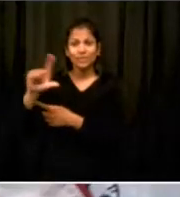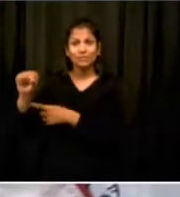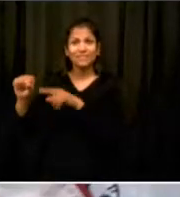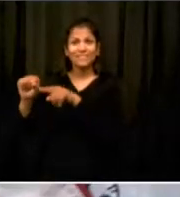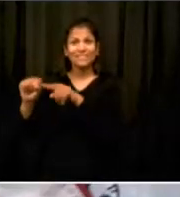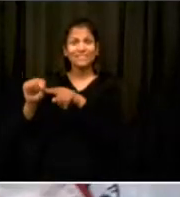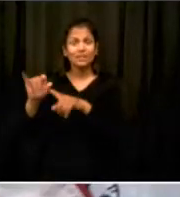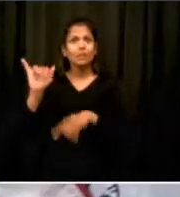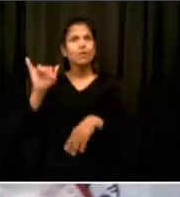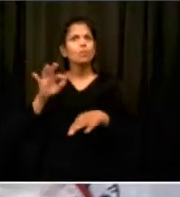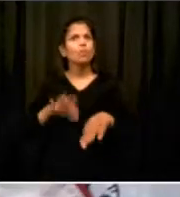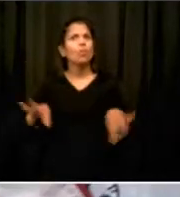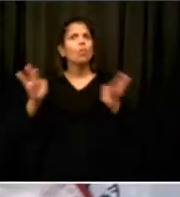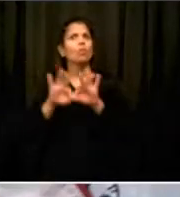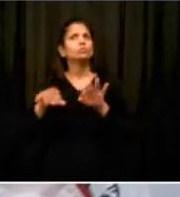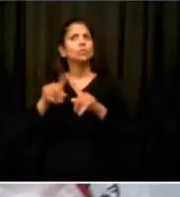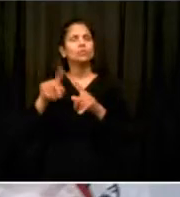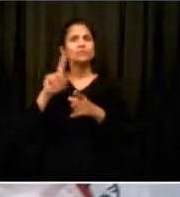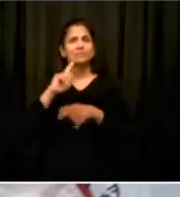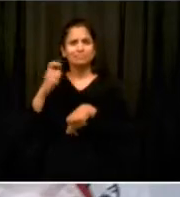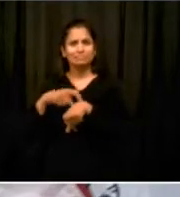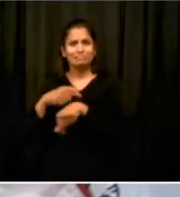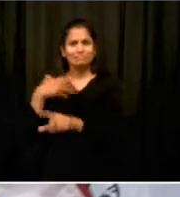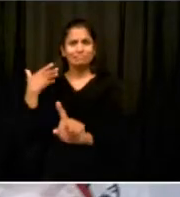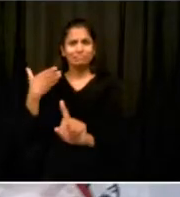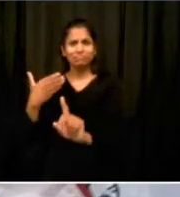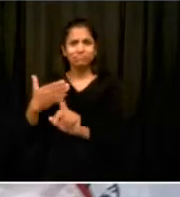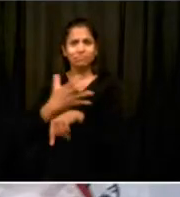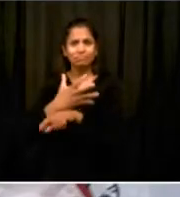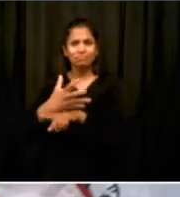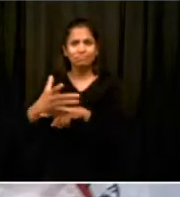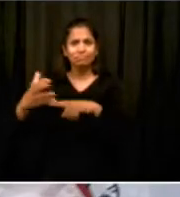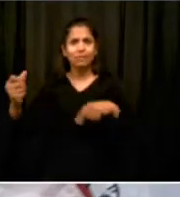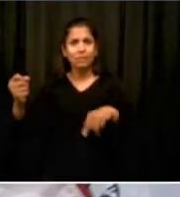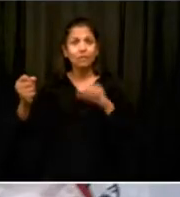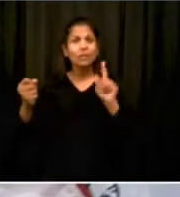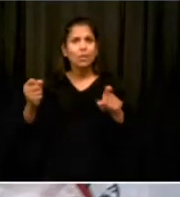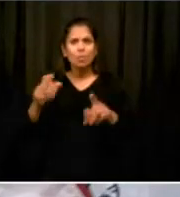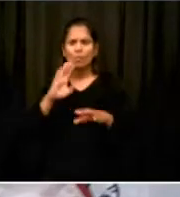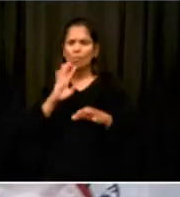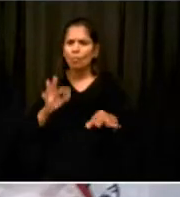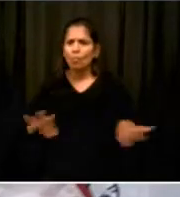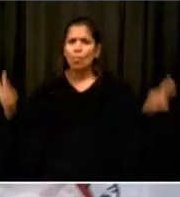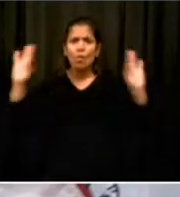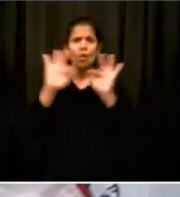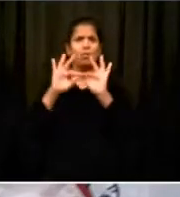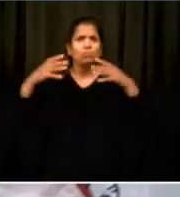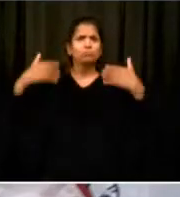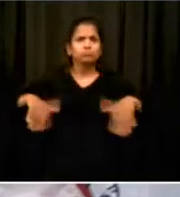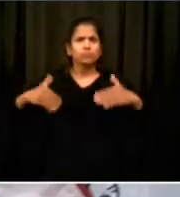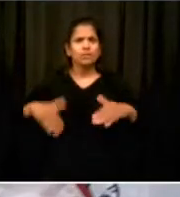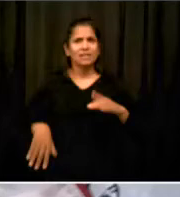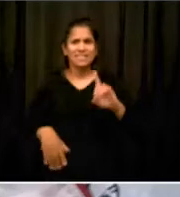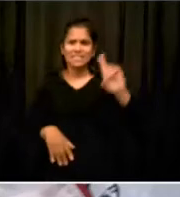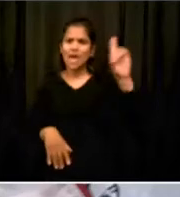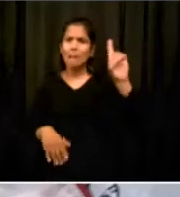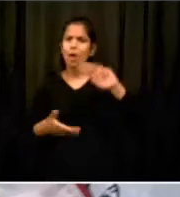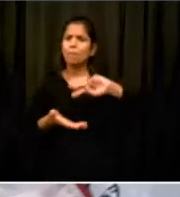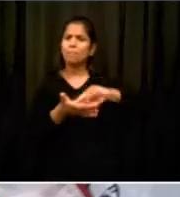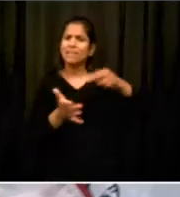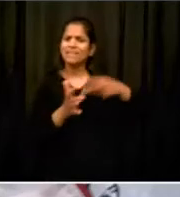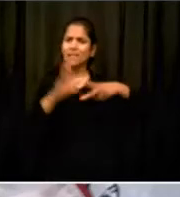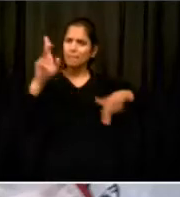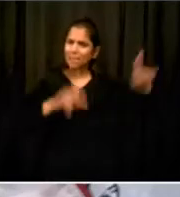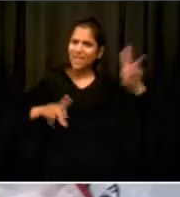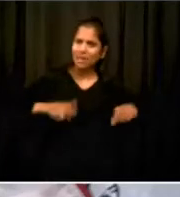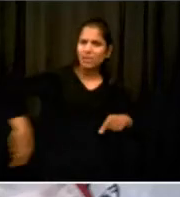and everyone is heard and everyone votes. So first of all, the right to vote, more important than ever right now, and that's why the city of New